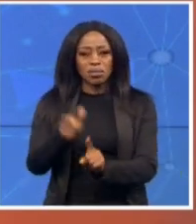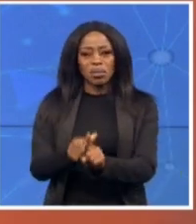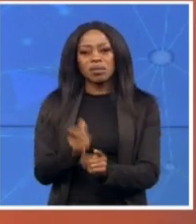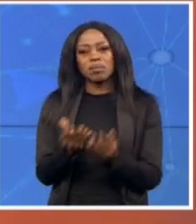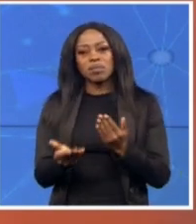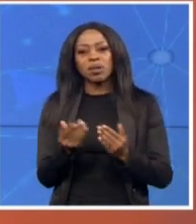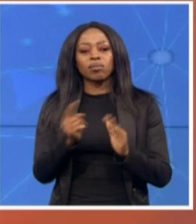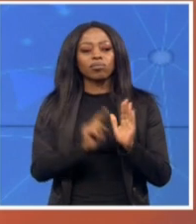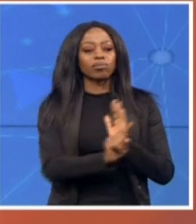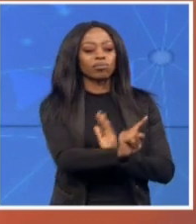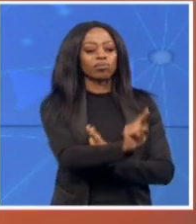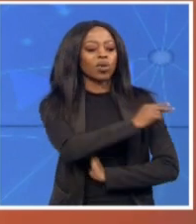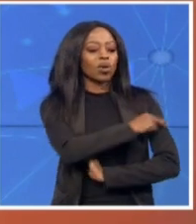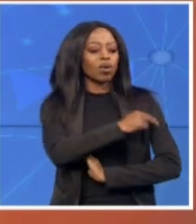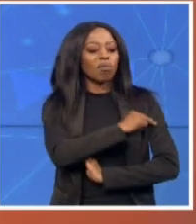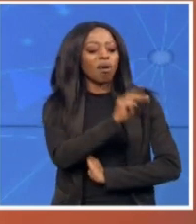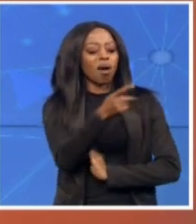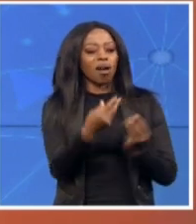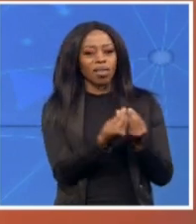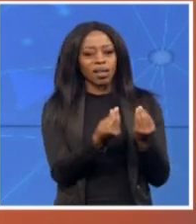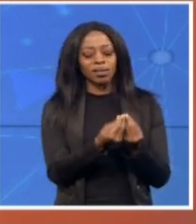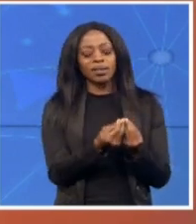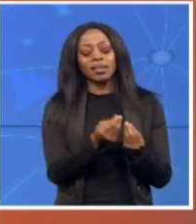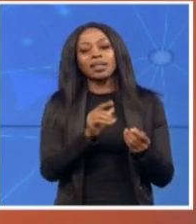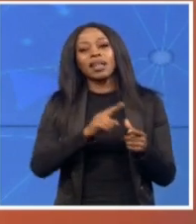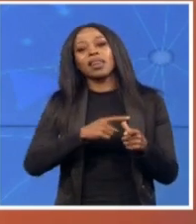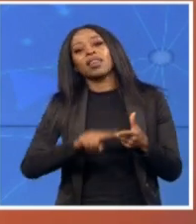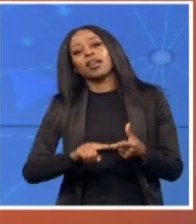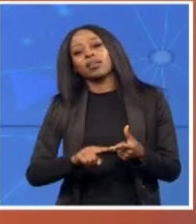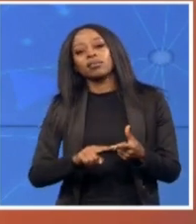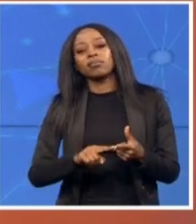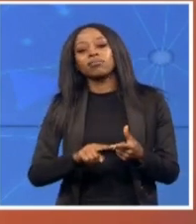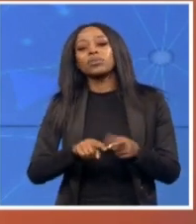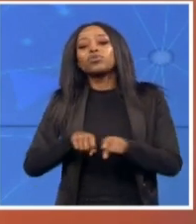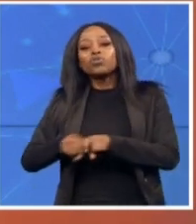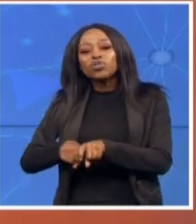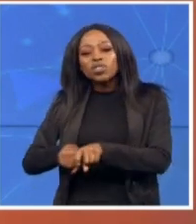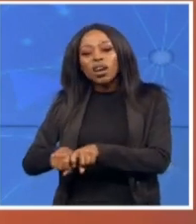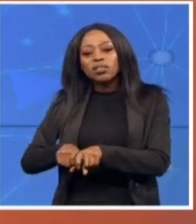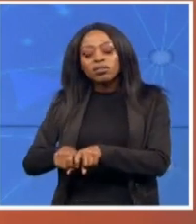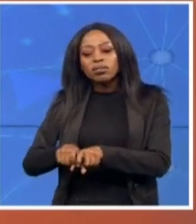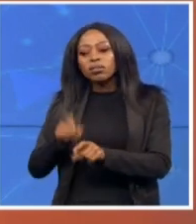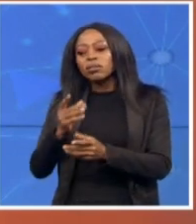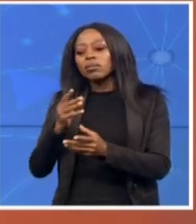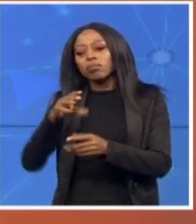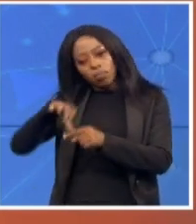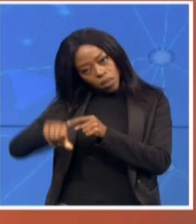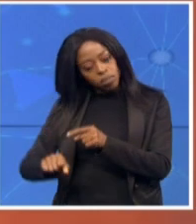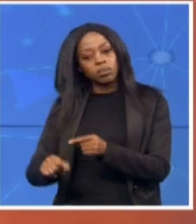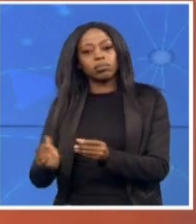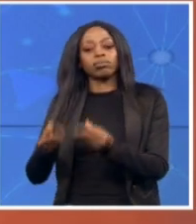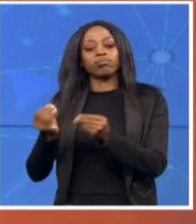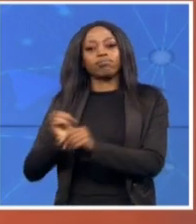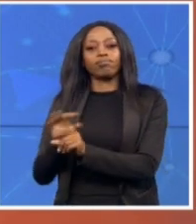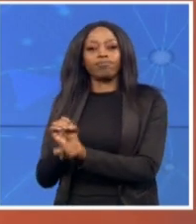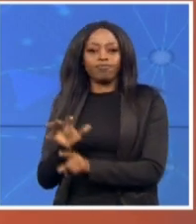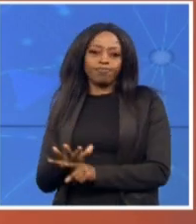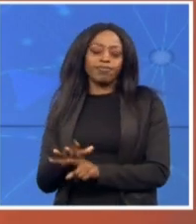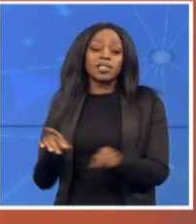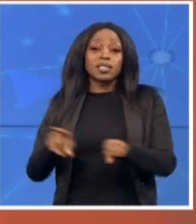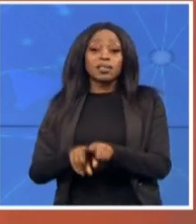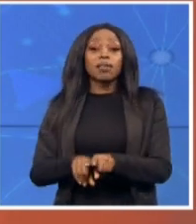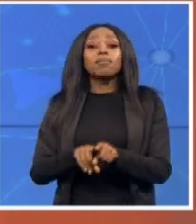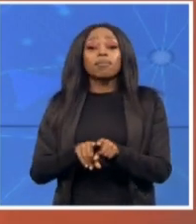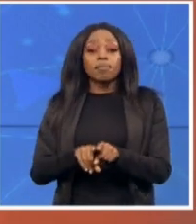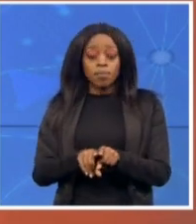then they get tested. Hence, we find that even our metrics that we use in